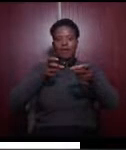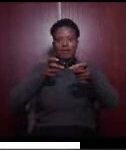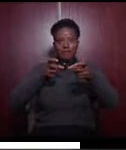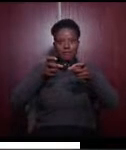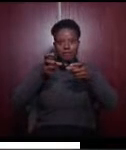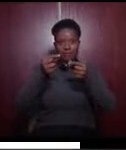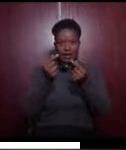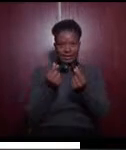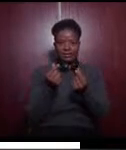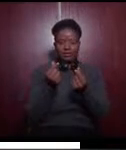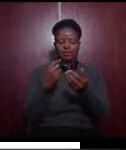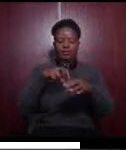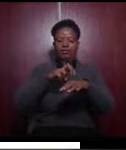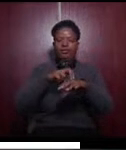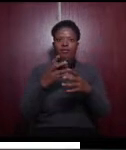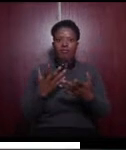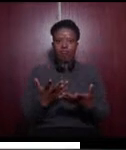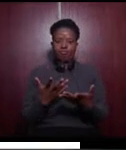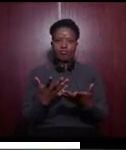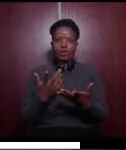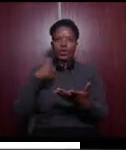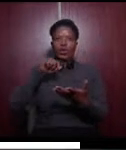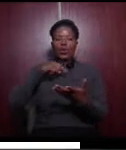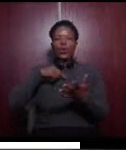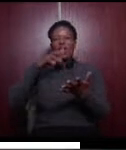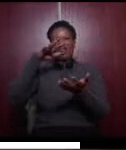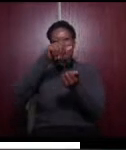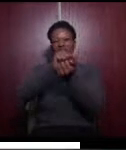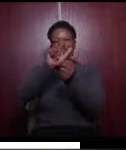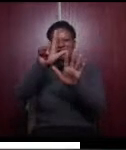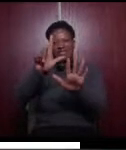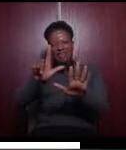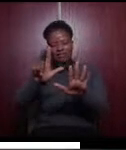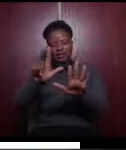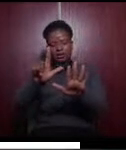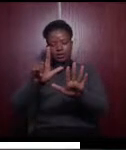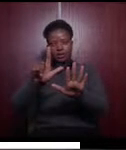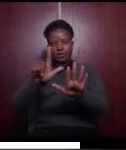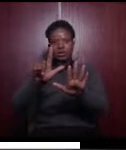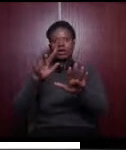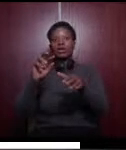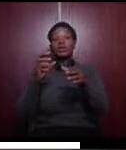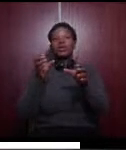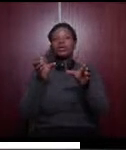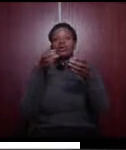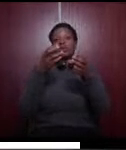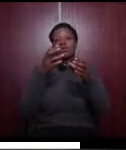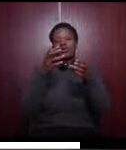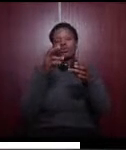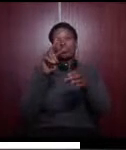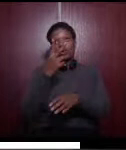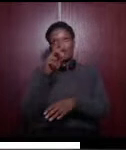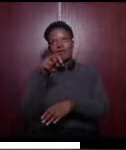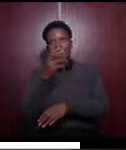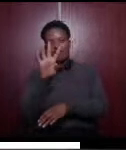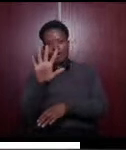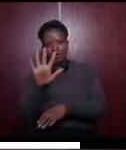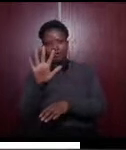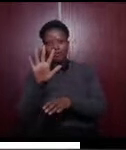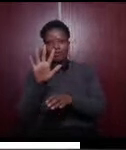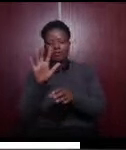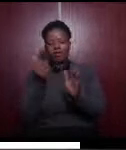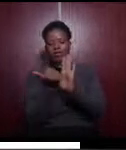Fund. Then clause 7 seeks to insert section 25A in the Principal Act in order to provide